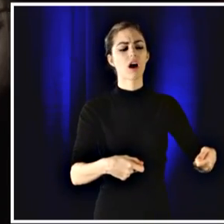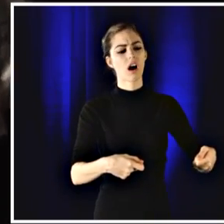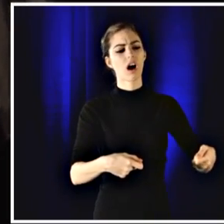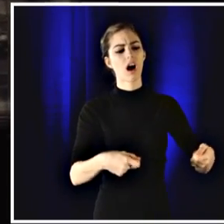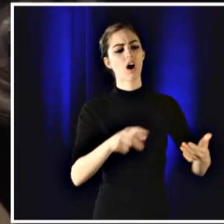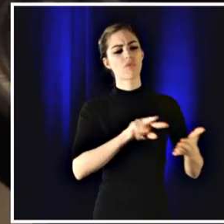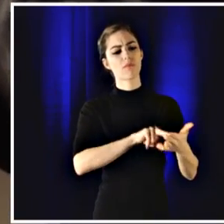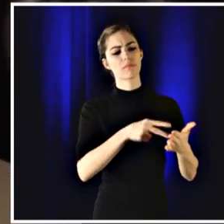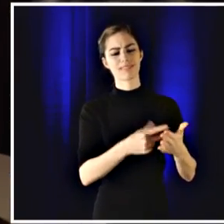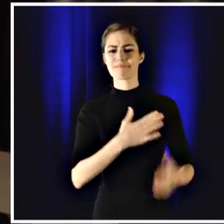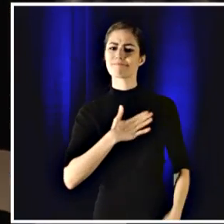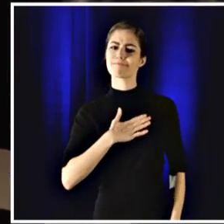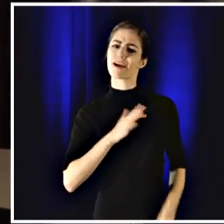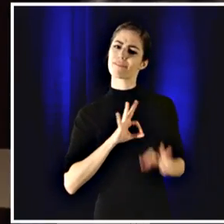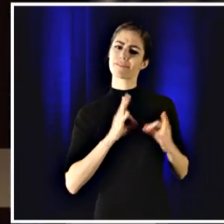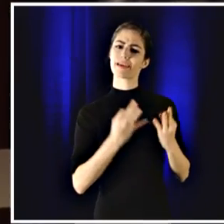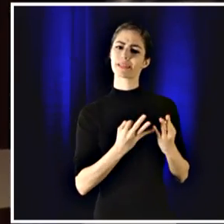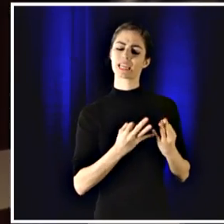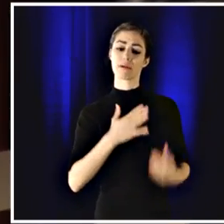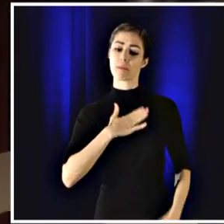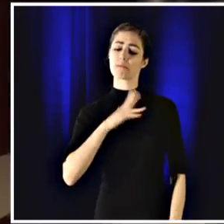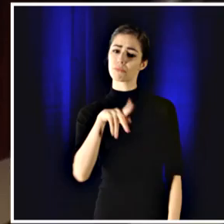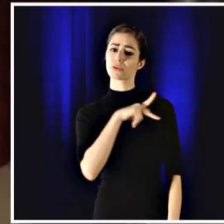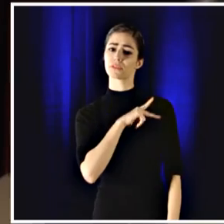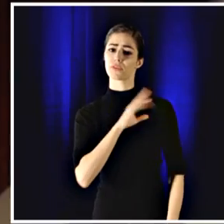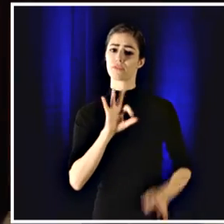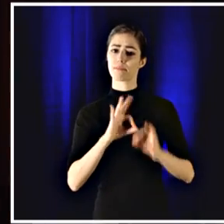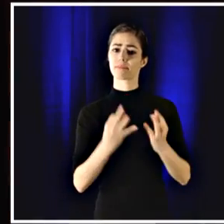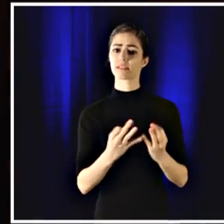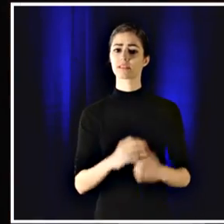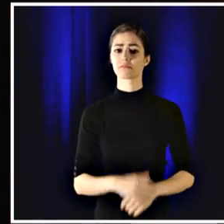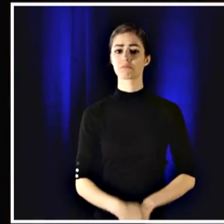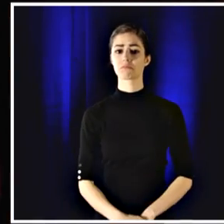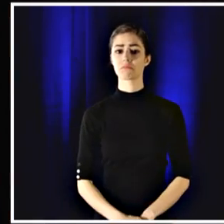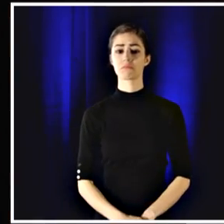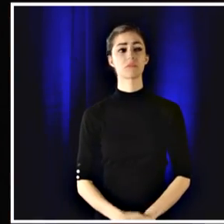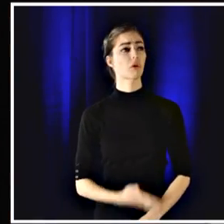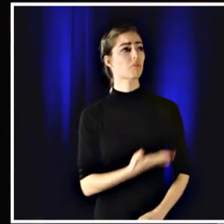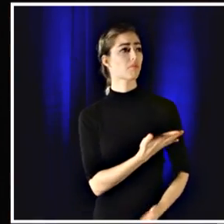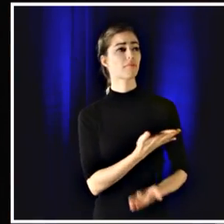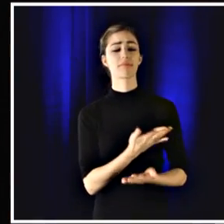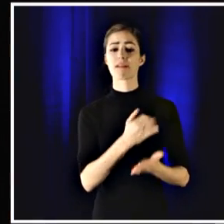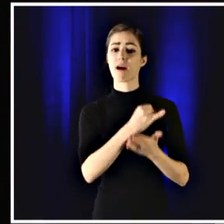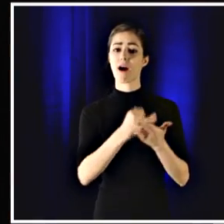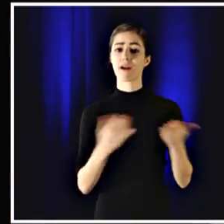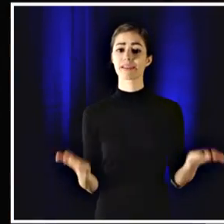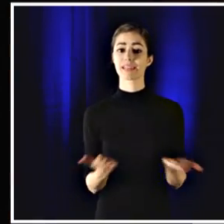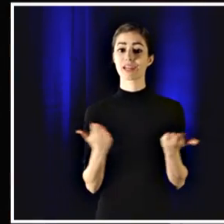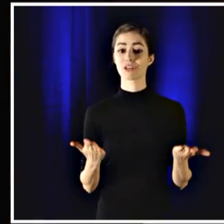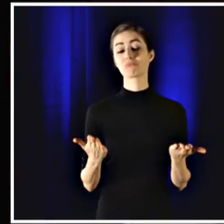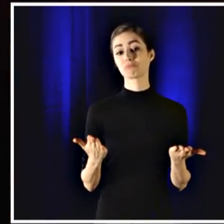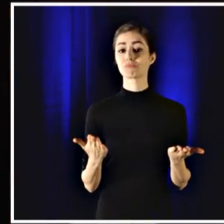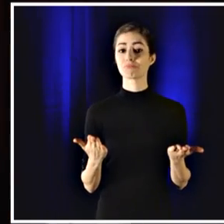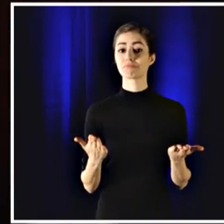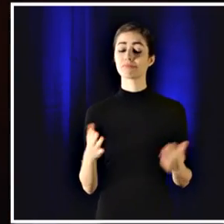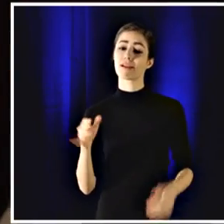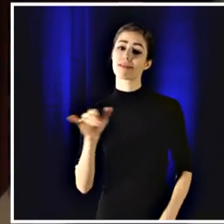And so this TEDx installation, in fact, is a family portrait of sorts. The wheelbarrows that you see are painted